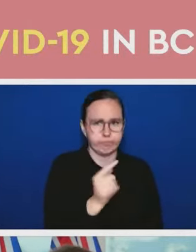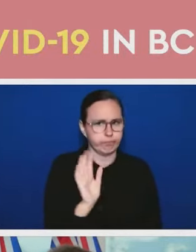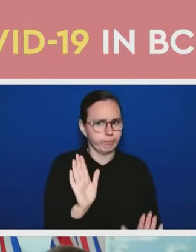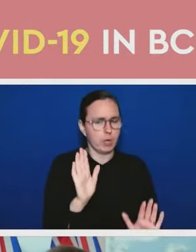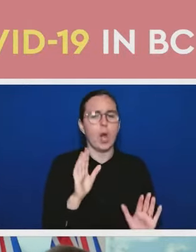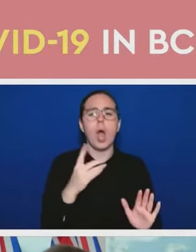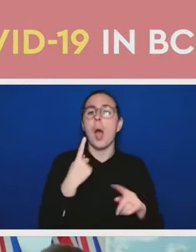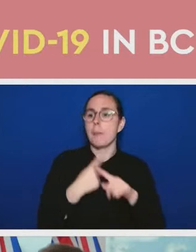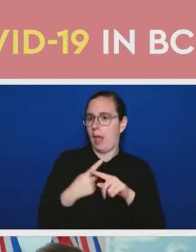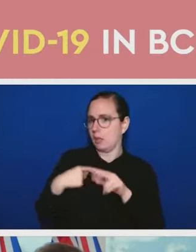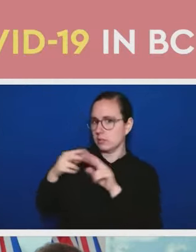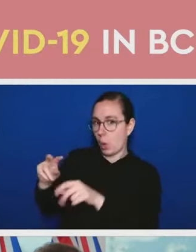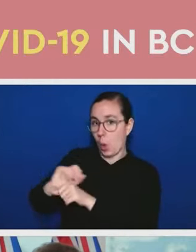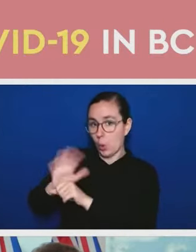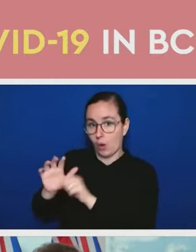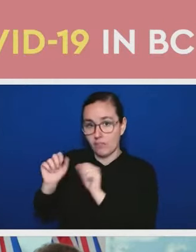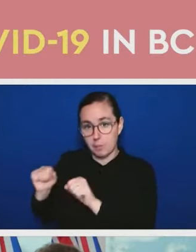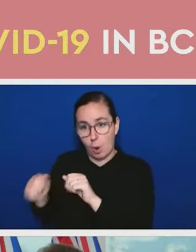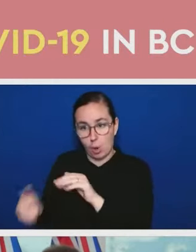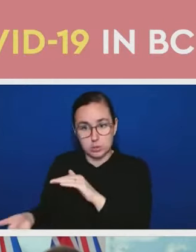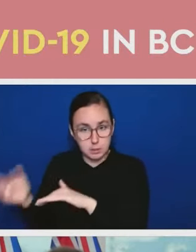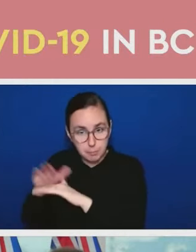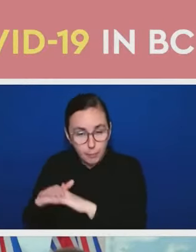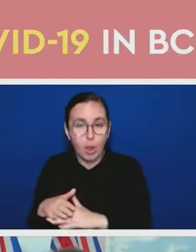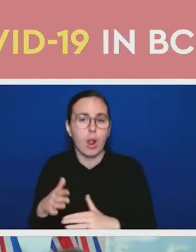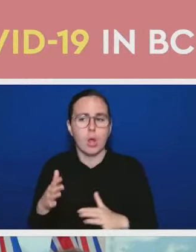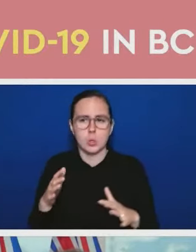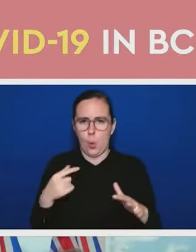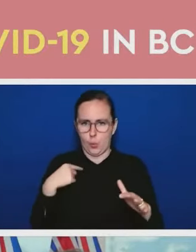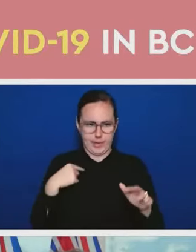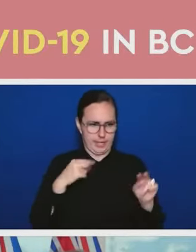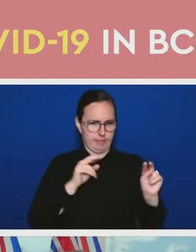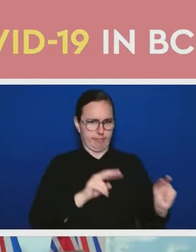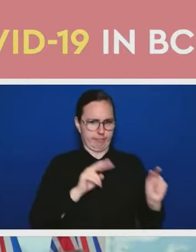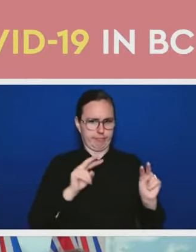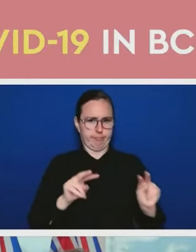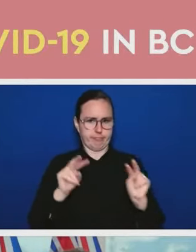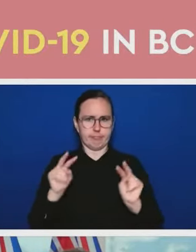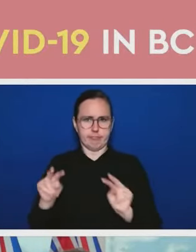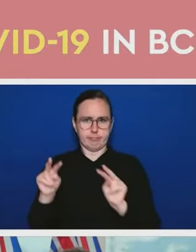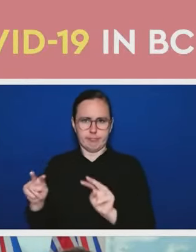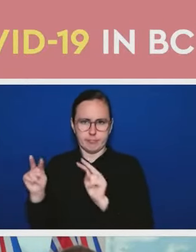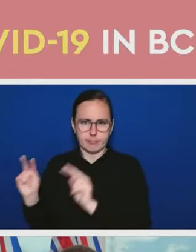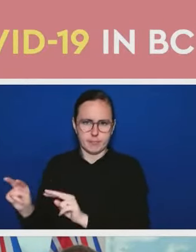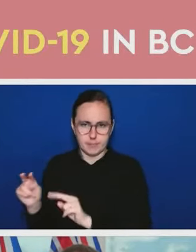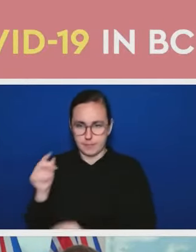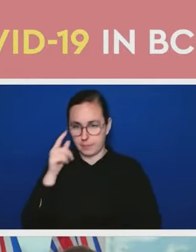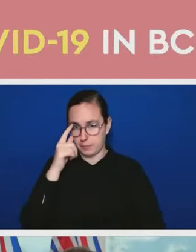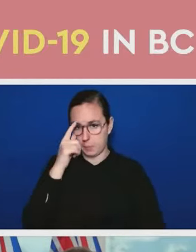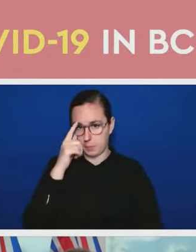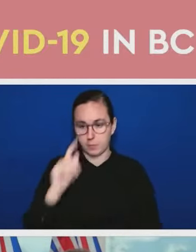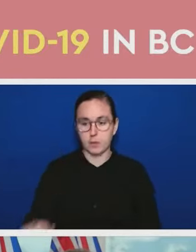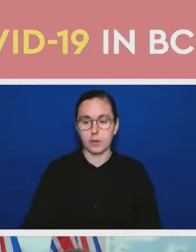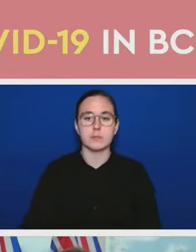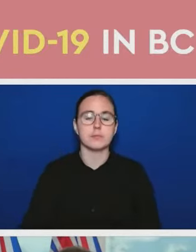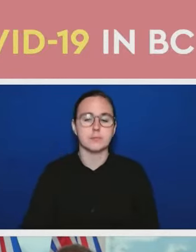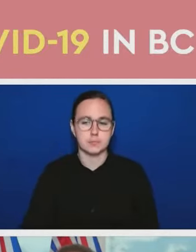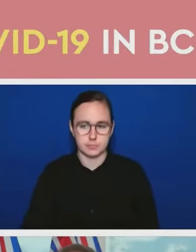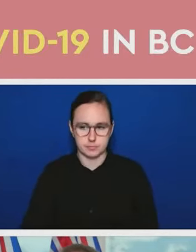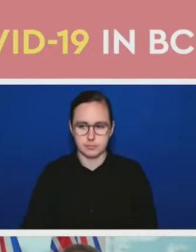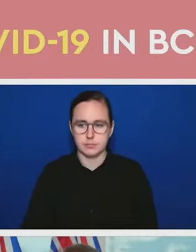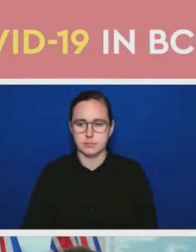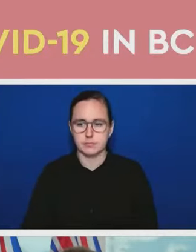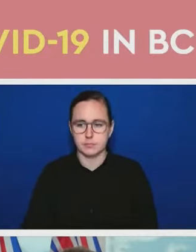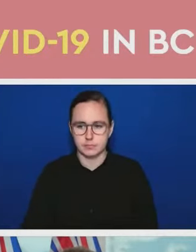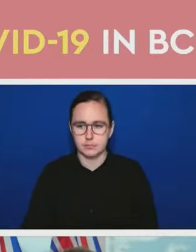illnesses. So if we go to slide 22, we see that, well, these are anticipated. The